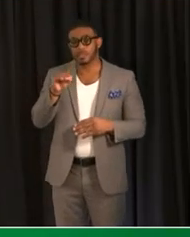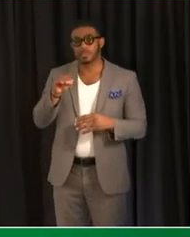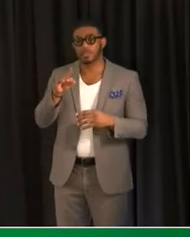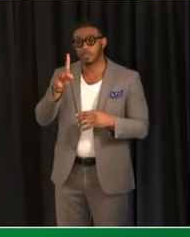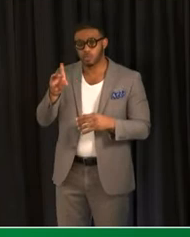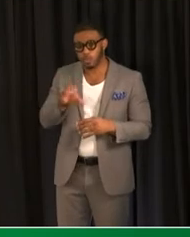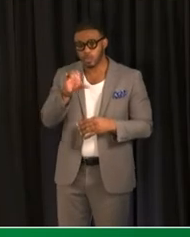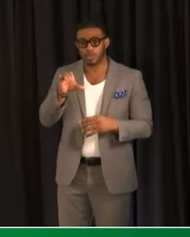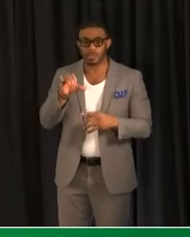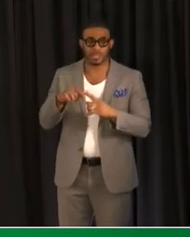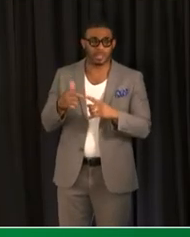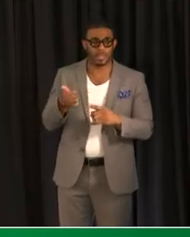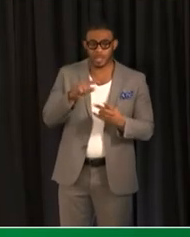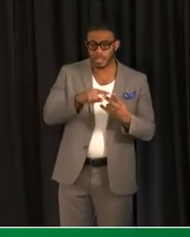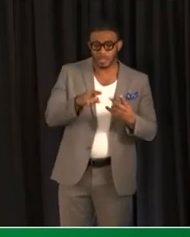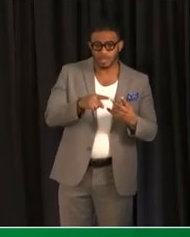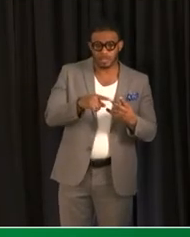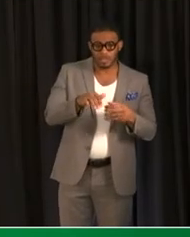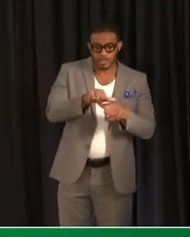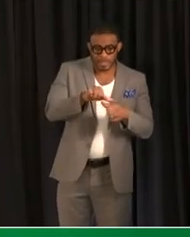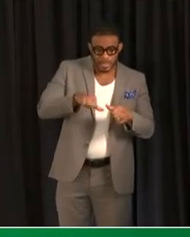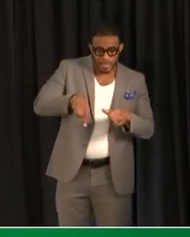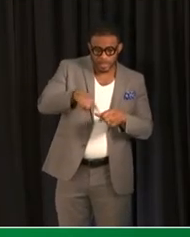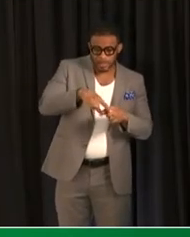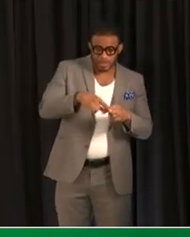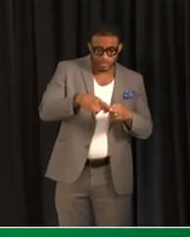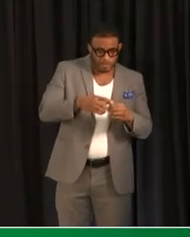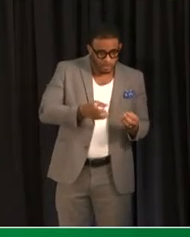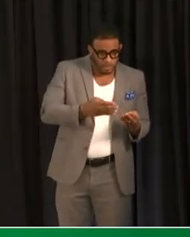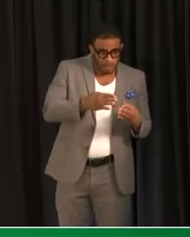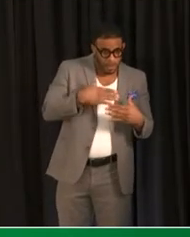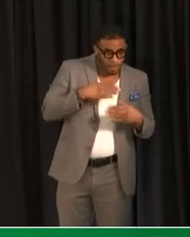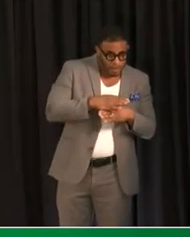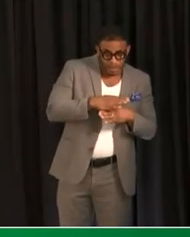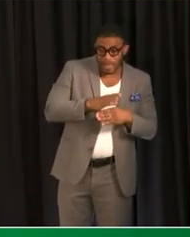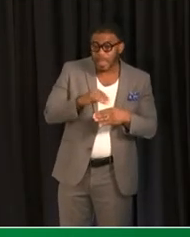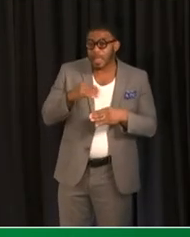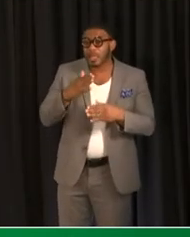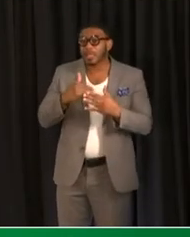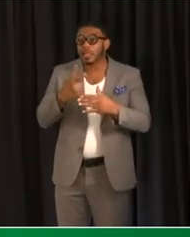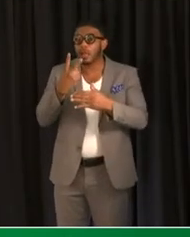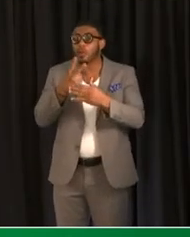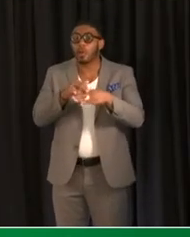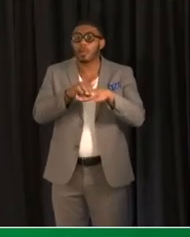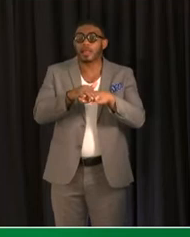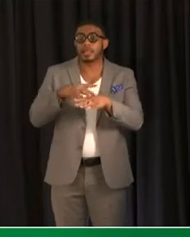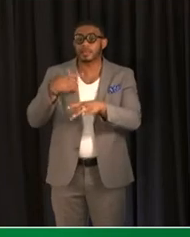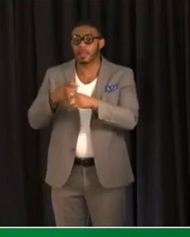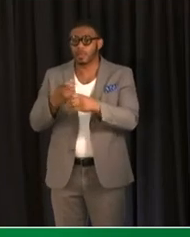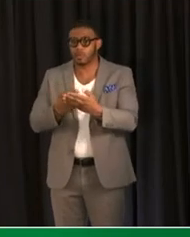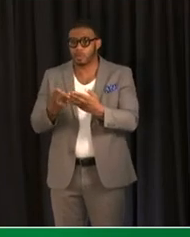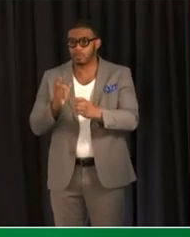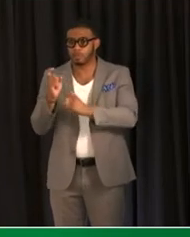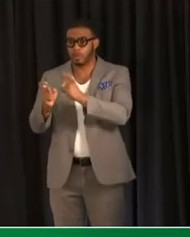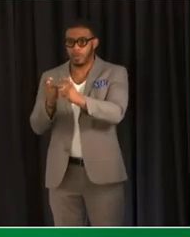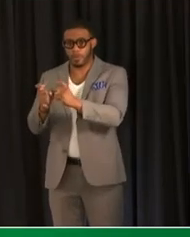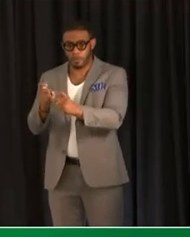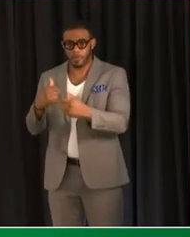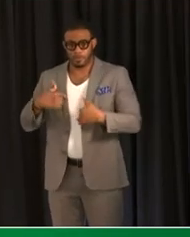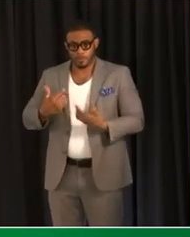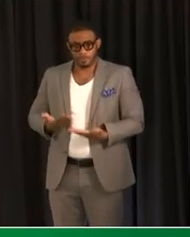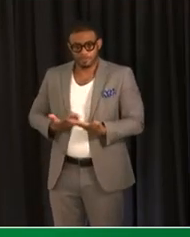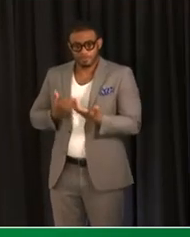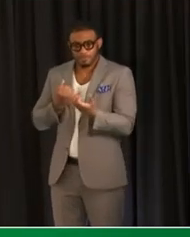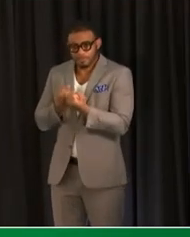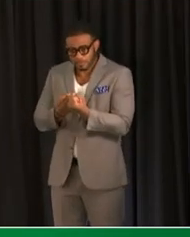partnered with local organizations to provide business and tenant resources in Spanish and really walk through business owners